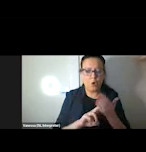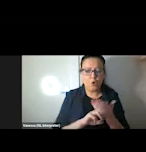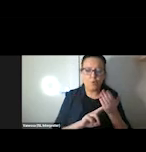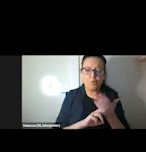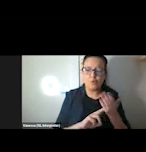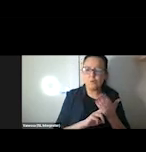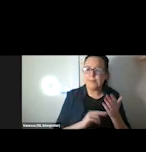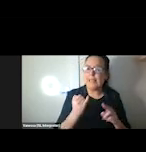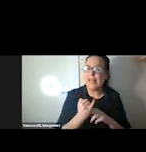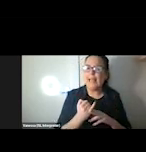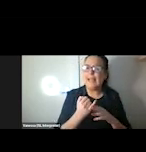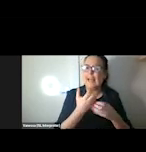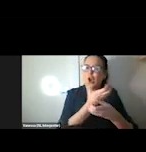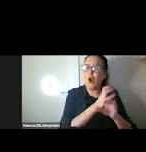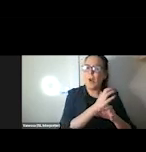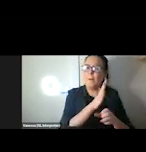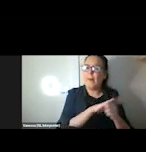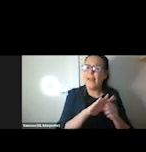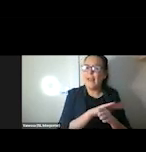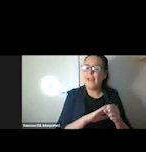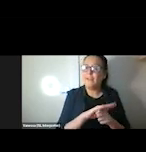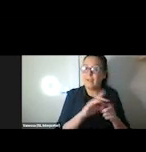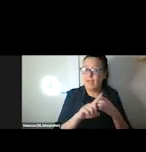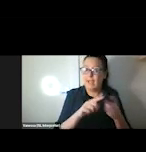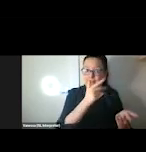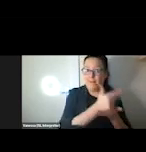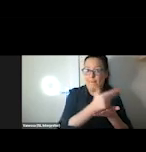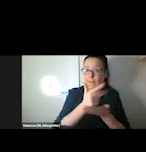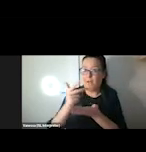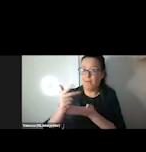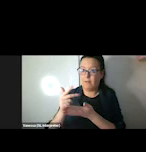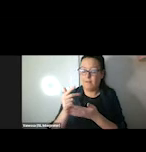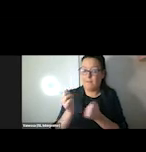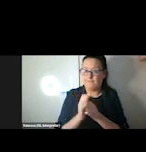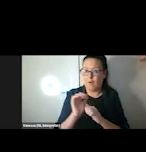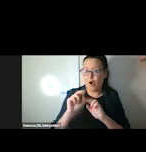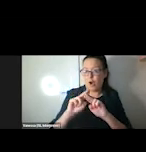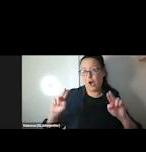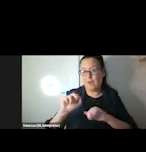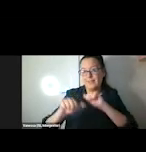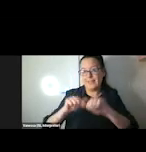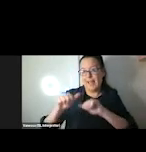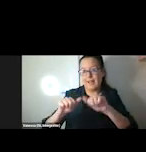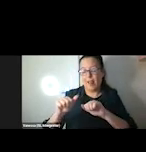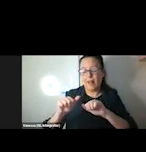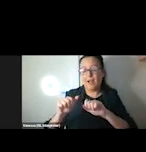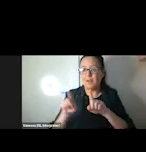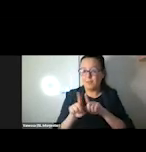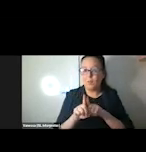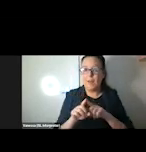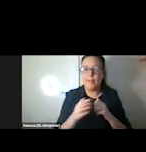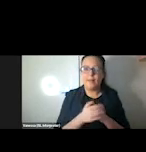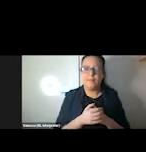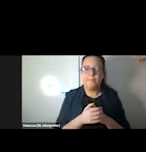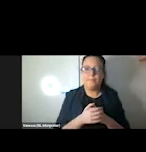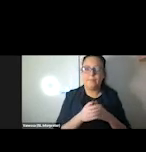urban areas, and of course, parking for non-standard cycles as well. The kinds of things that aren't covered under M in relation to